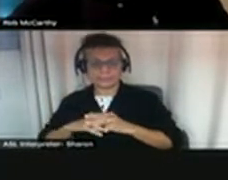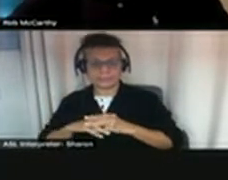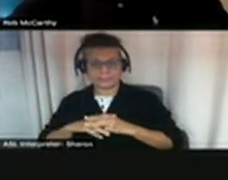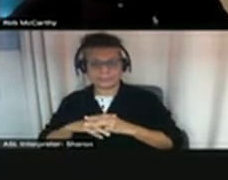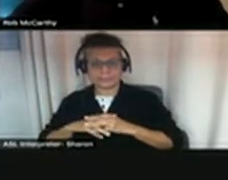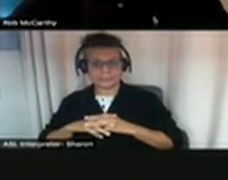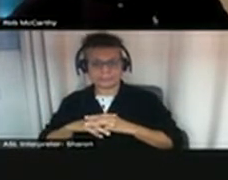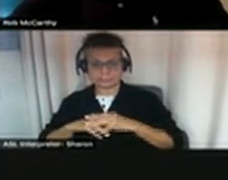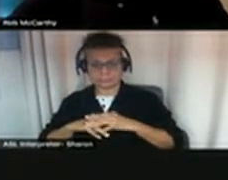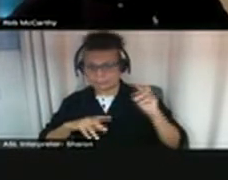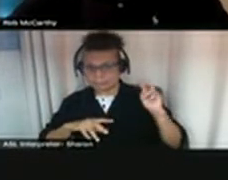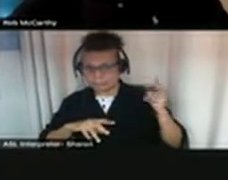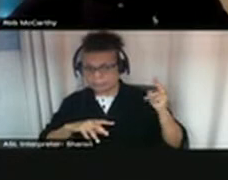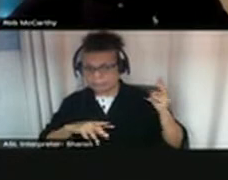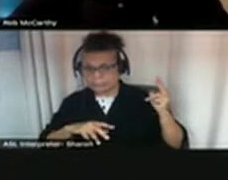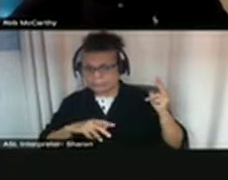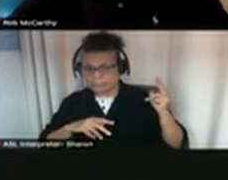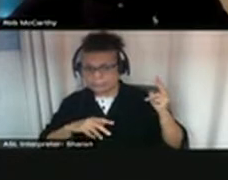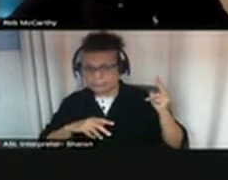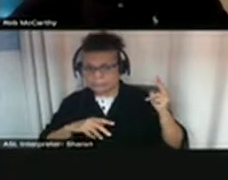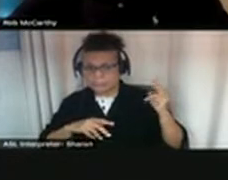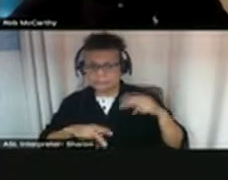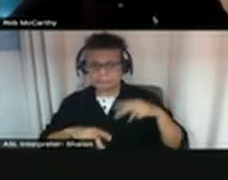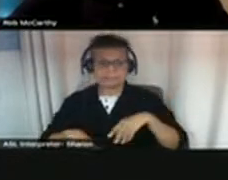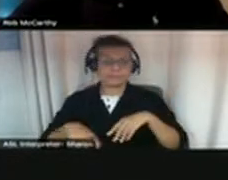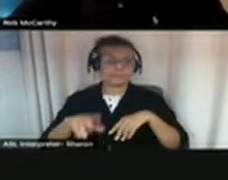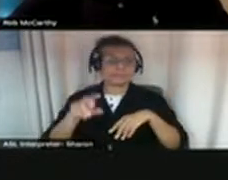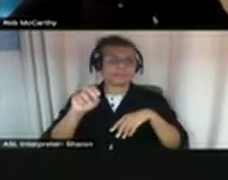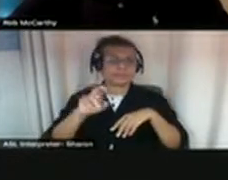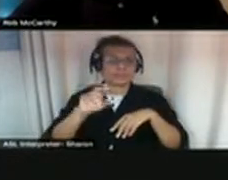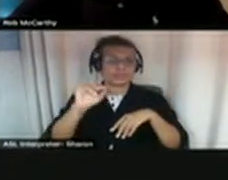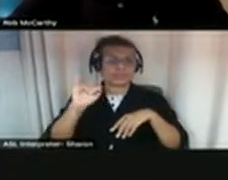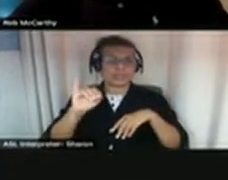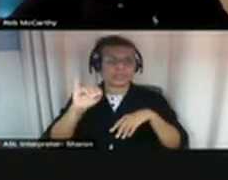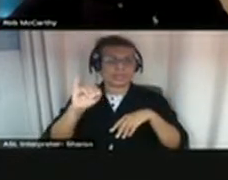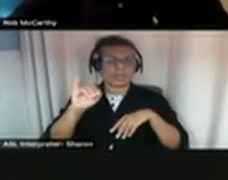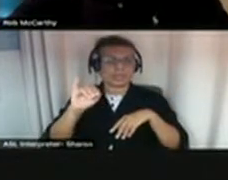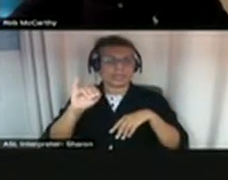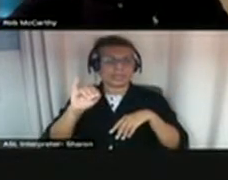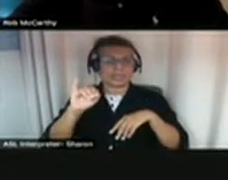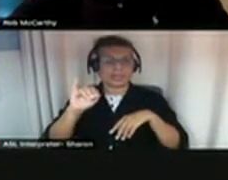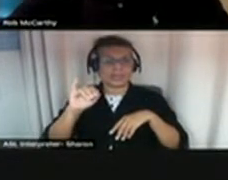Is there a second? Second. Seconded by